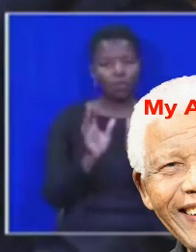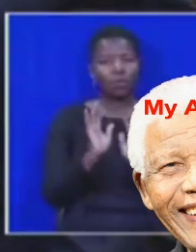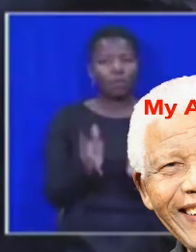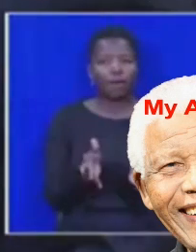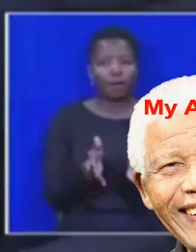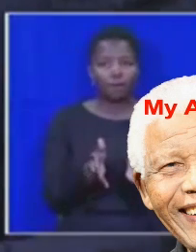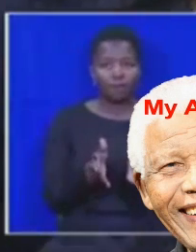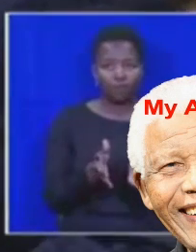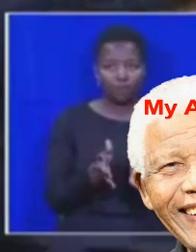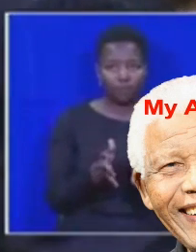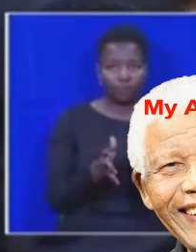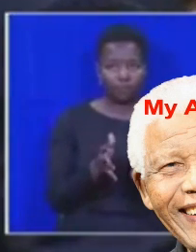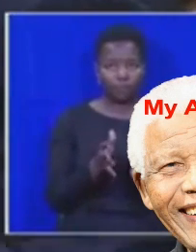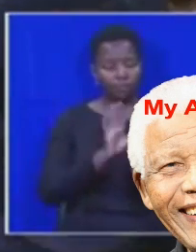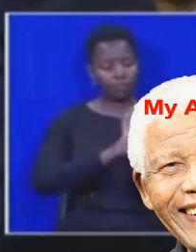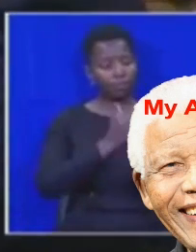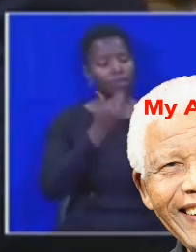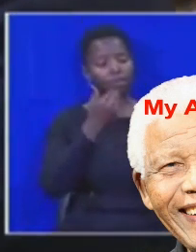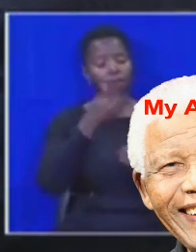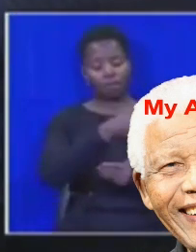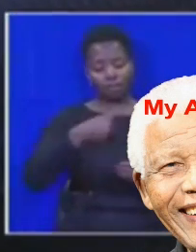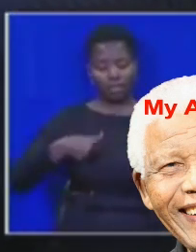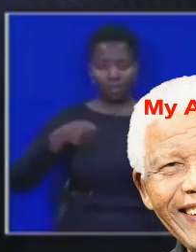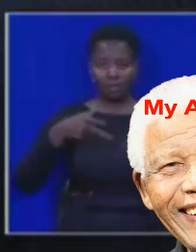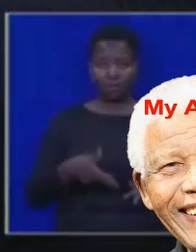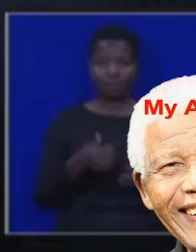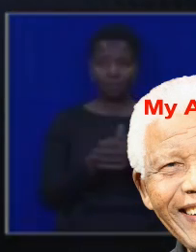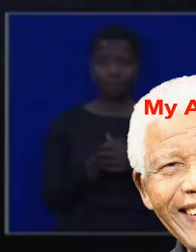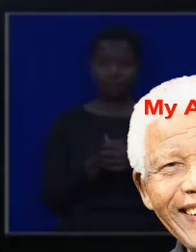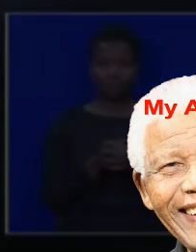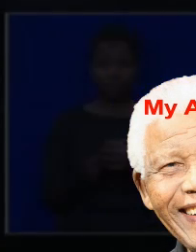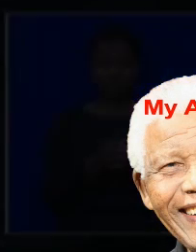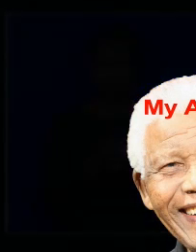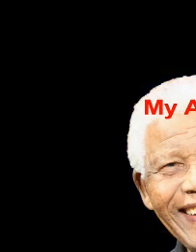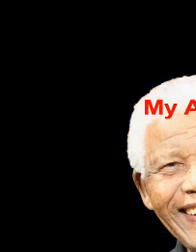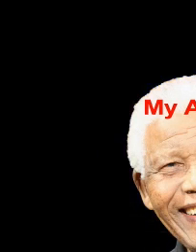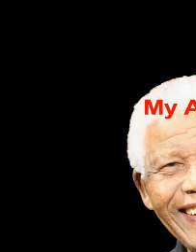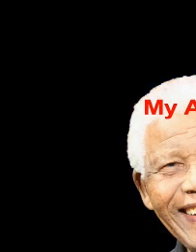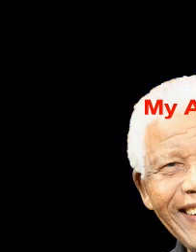Thank you, Madam Speaker. Thank you, Honorable President.